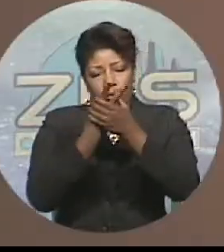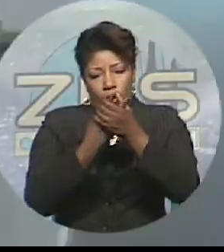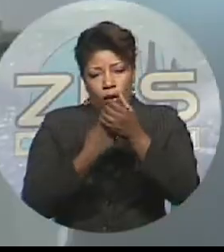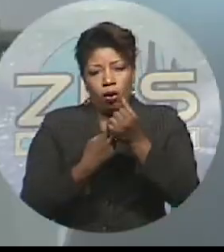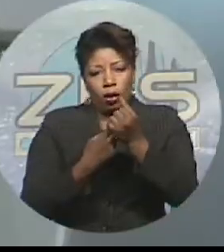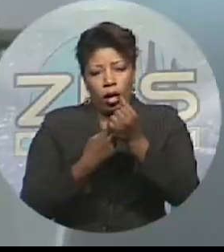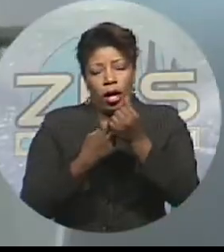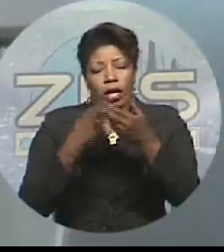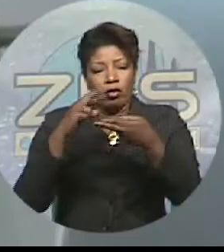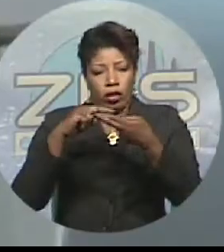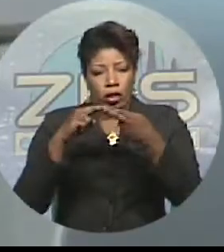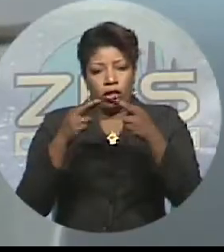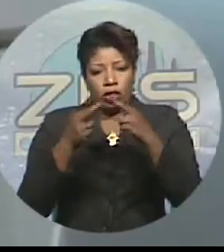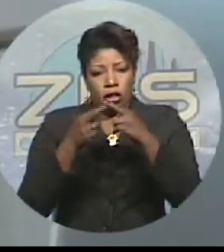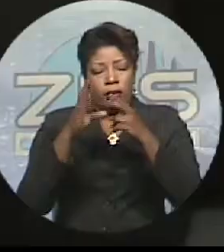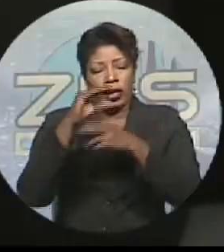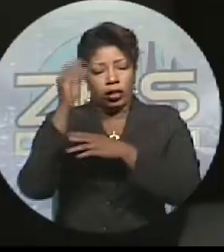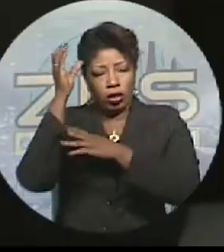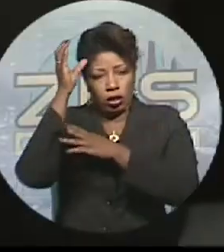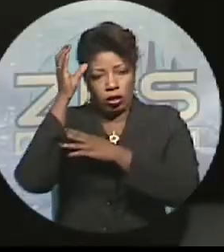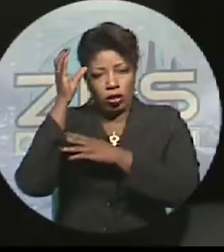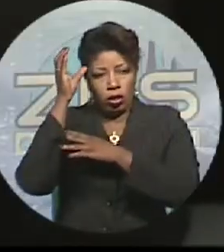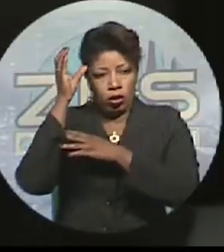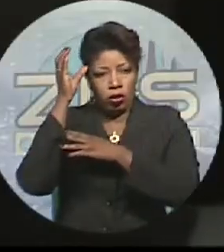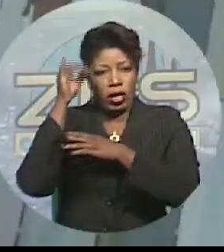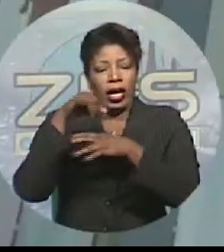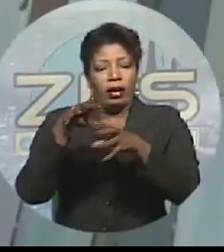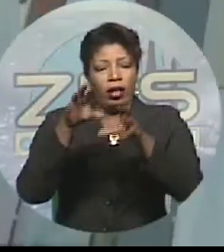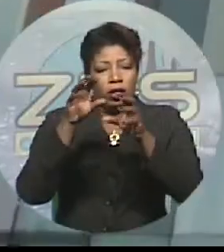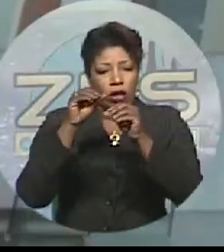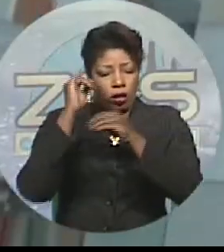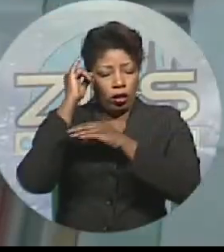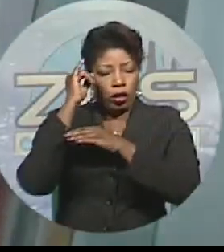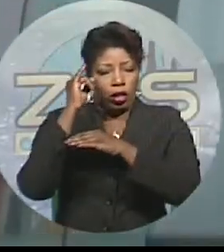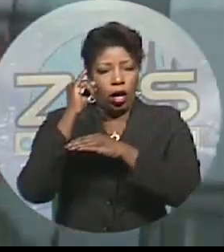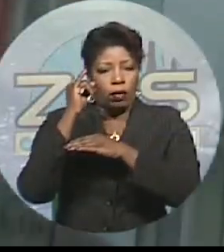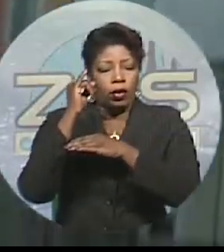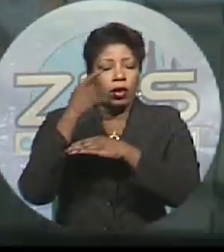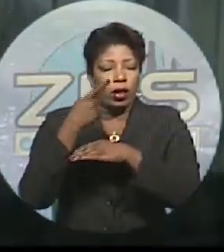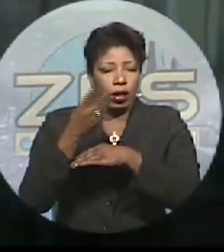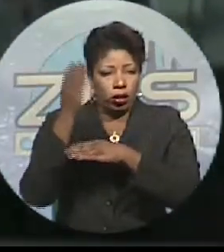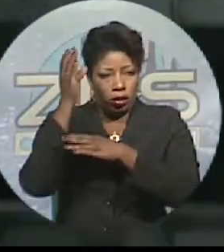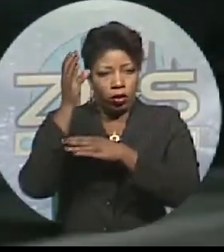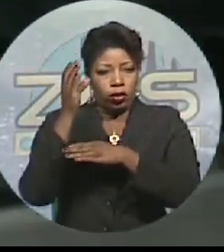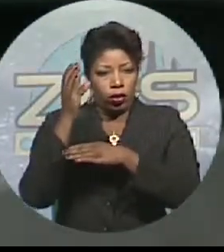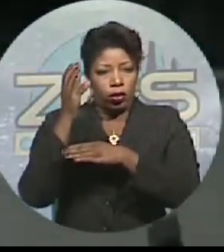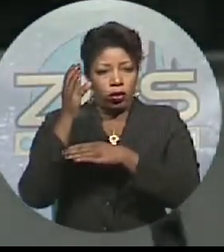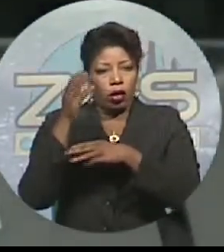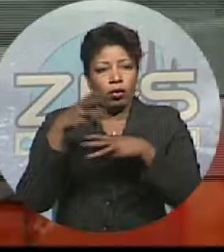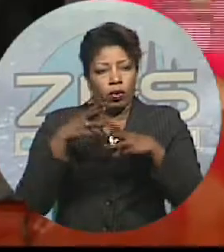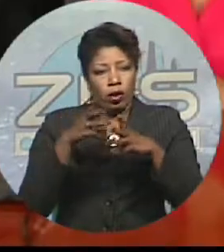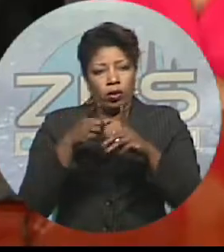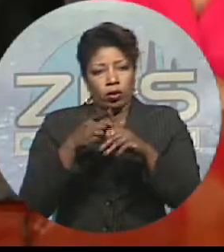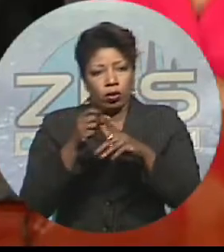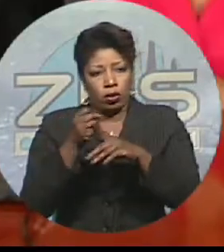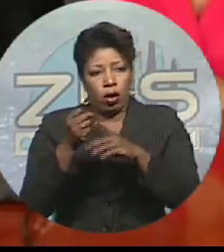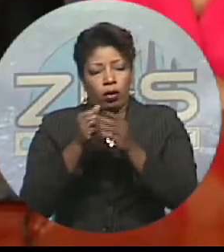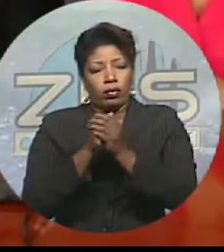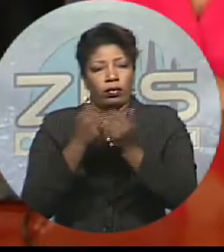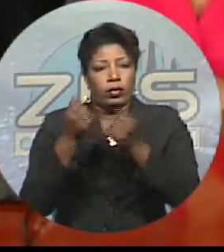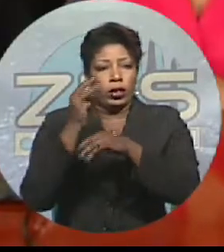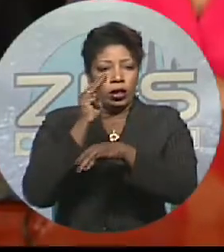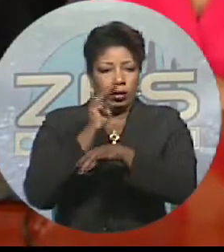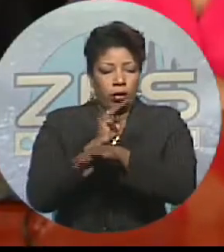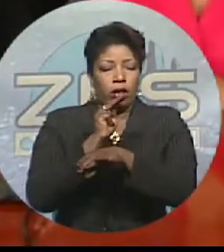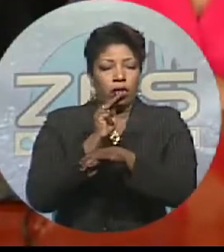deepened relations on matters of concern, and they have adopted issues of concern as urgent action points. The